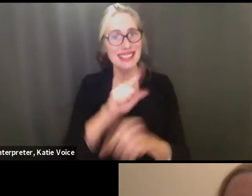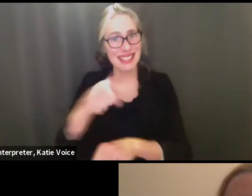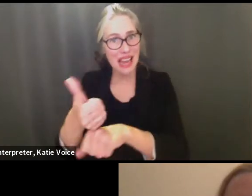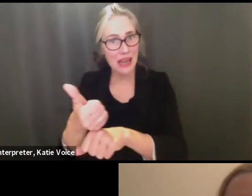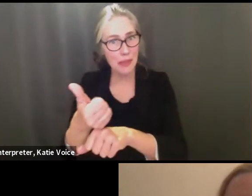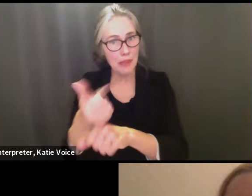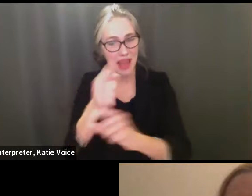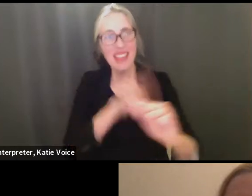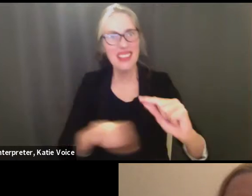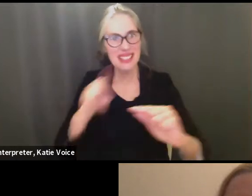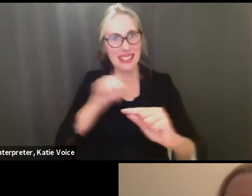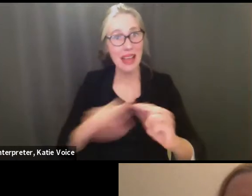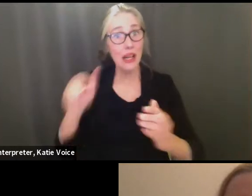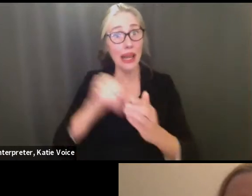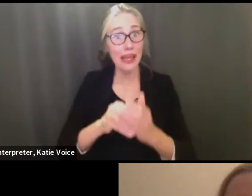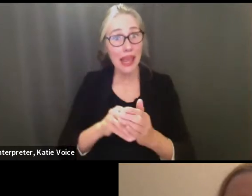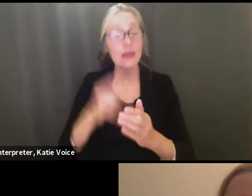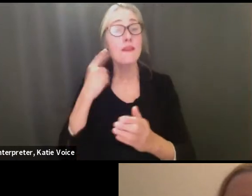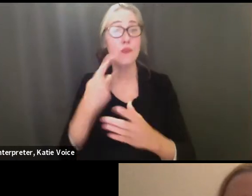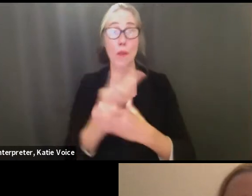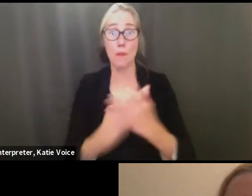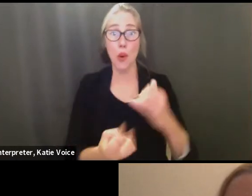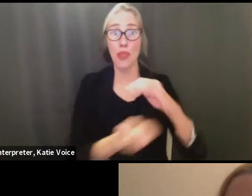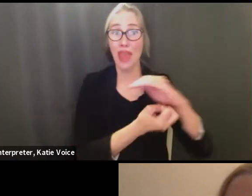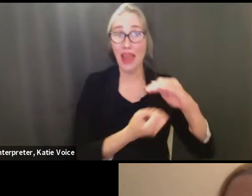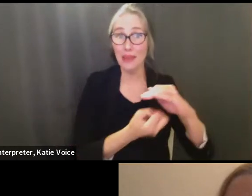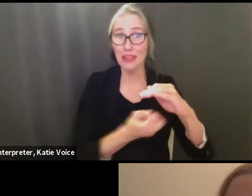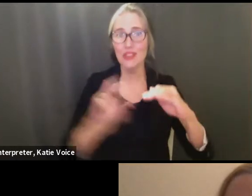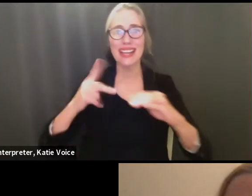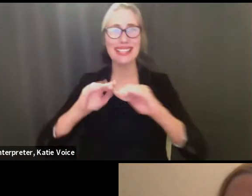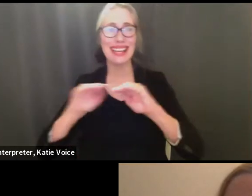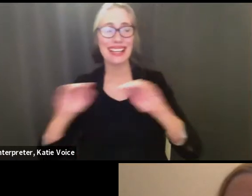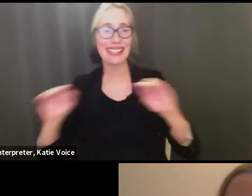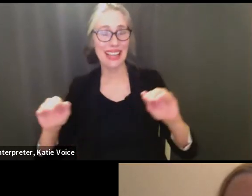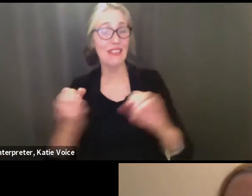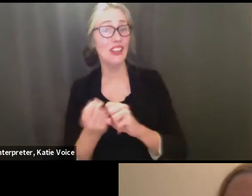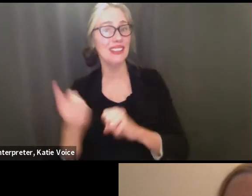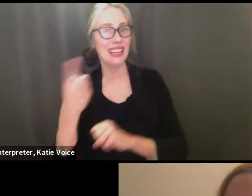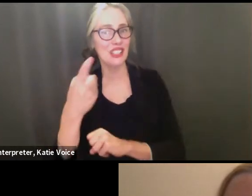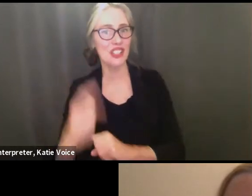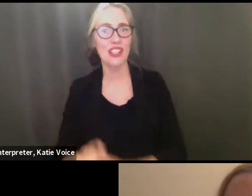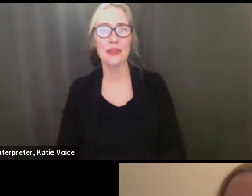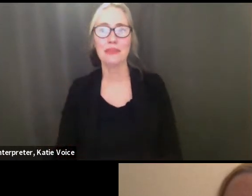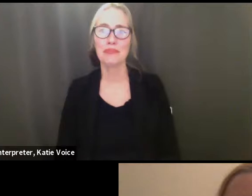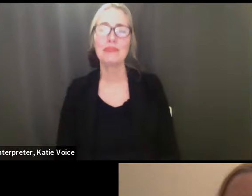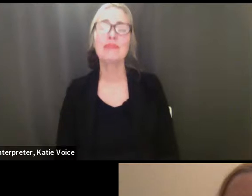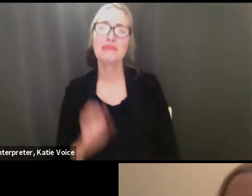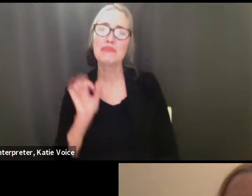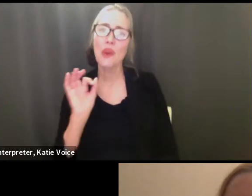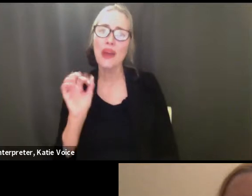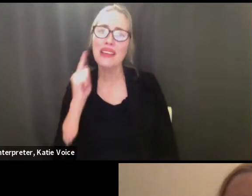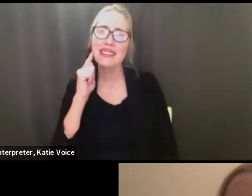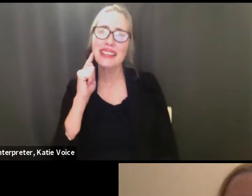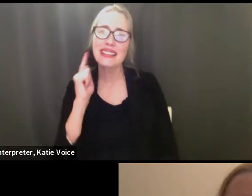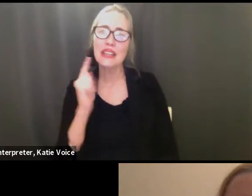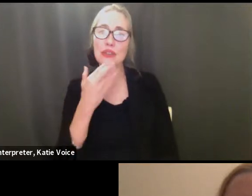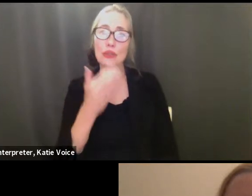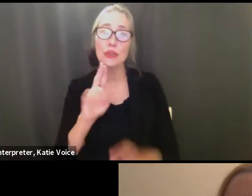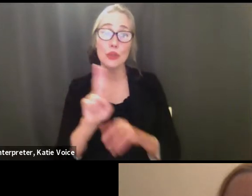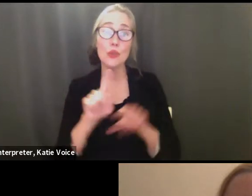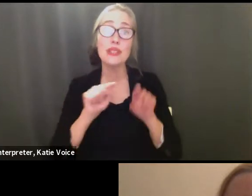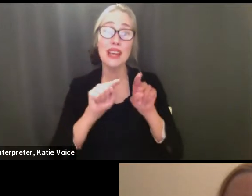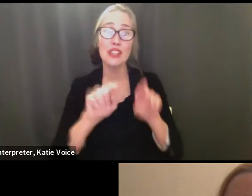both elementary and secondary. Sounds great to be able to use it in June. Any board comments?